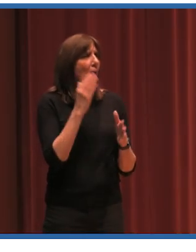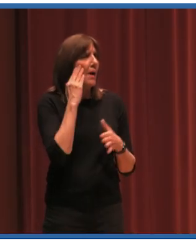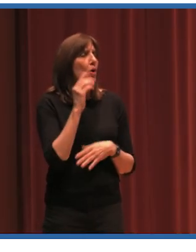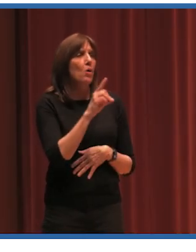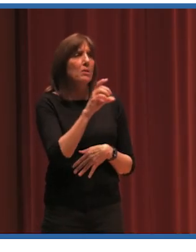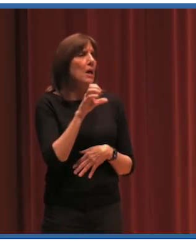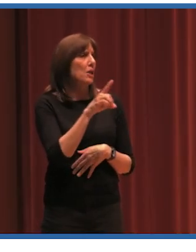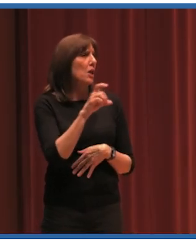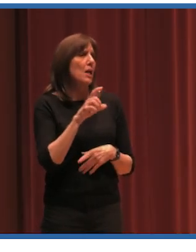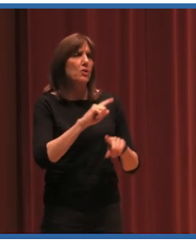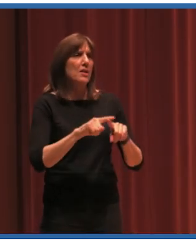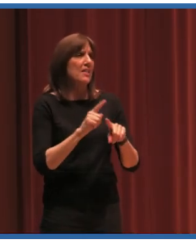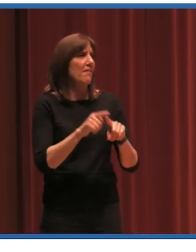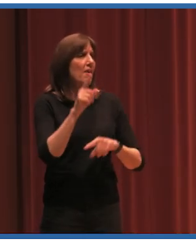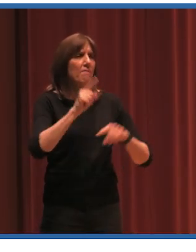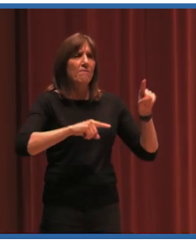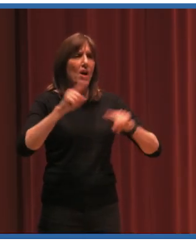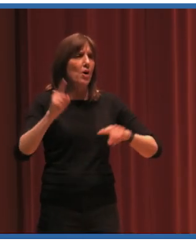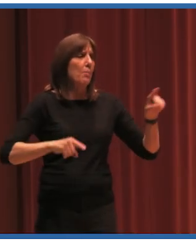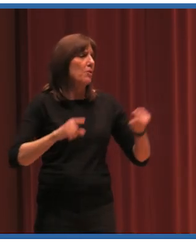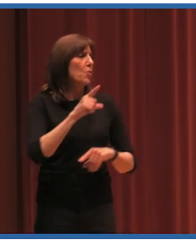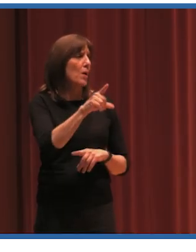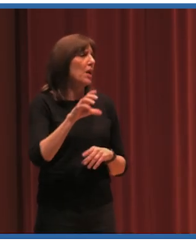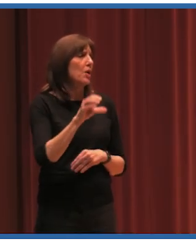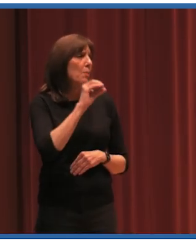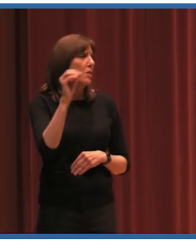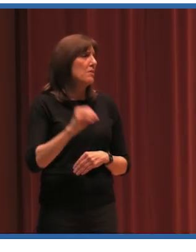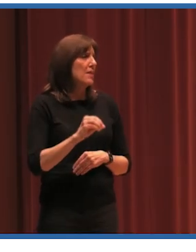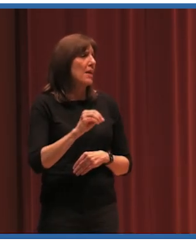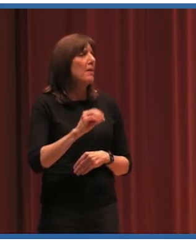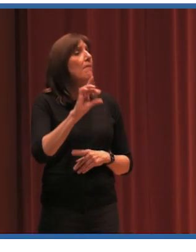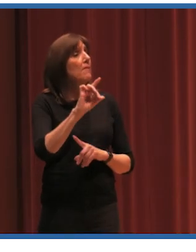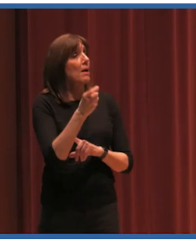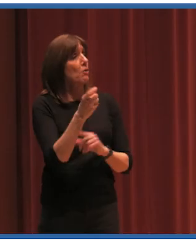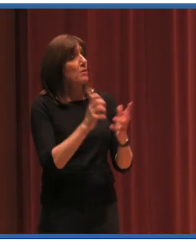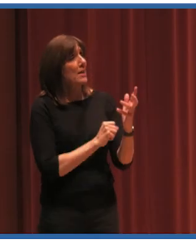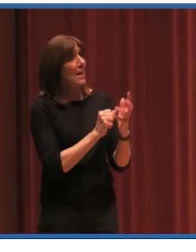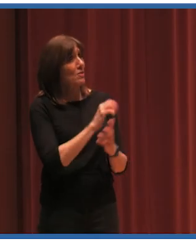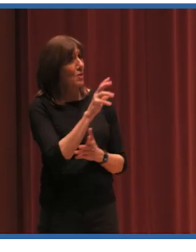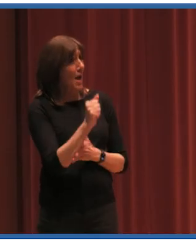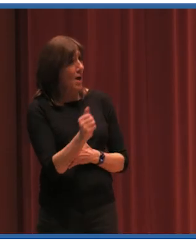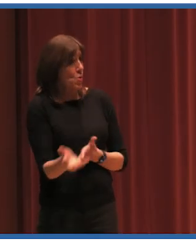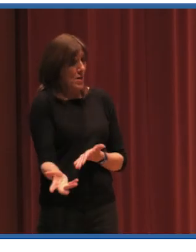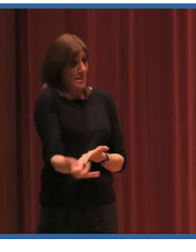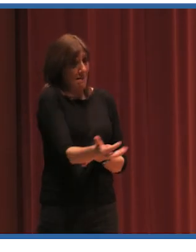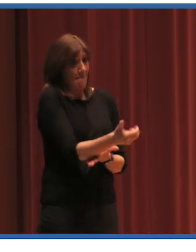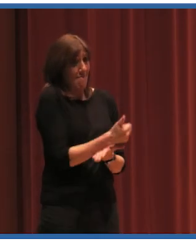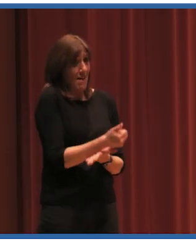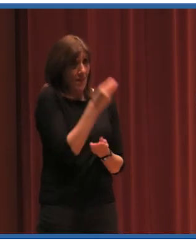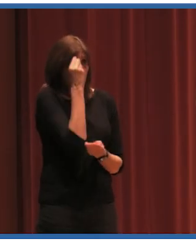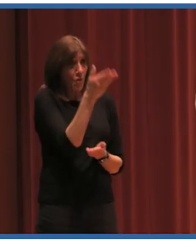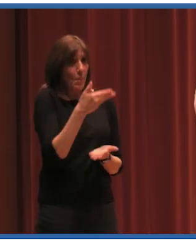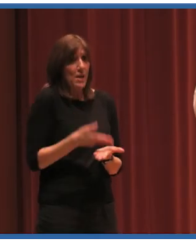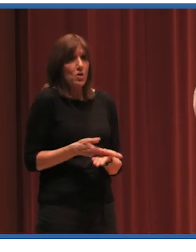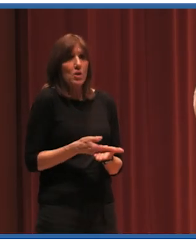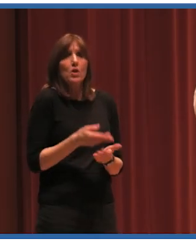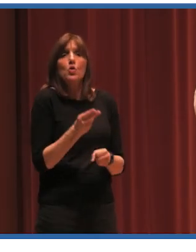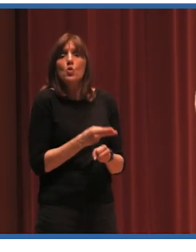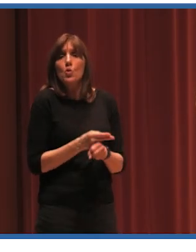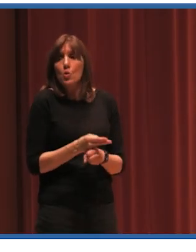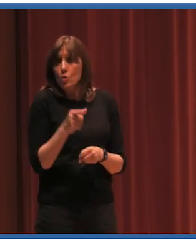variables on theoretically 100% of the cancers diagnosed in Iowa. And we collect that data so it is there for you to